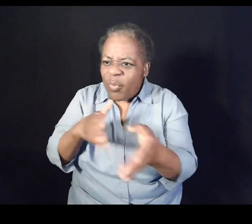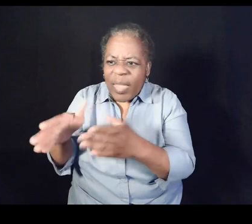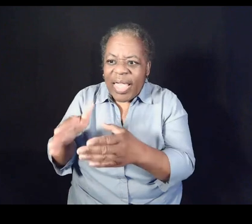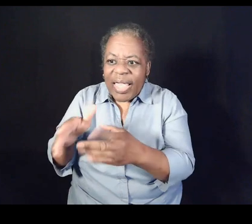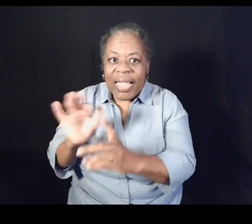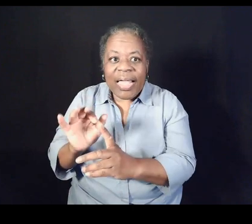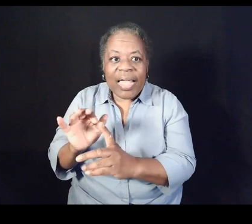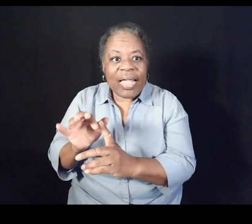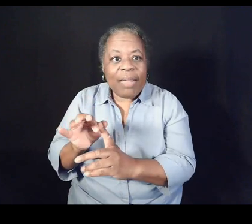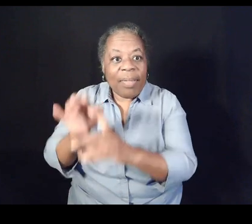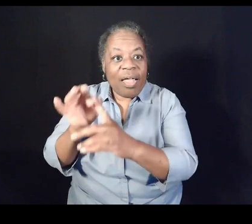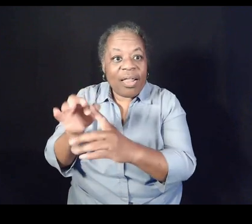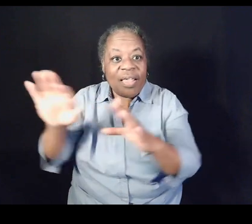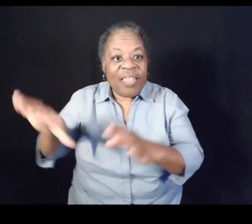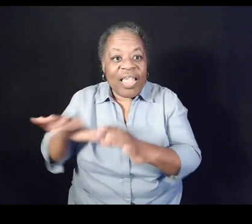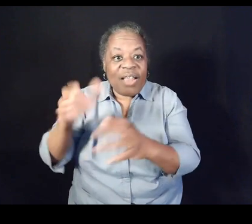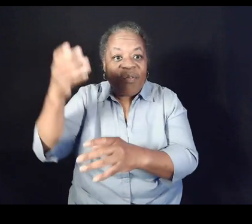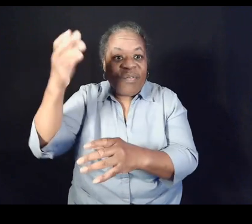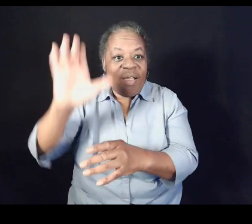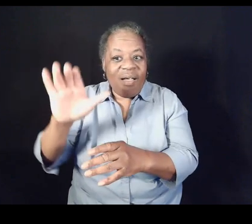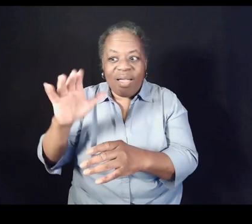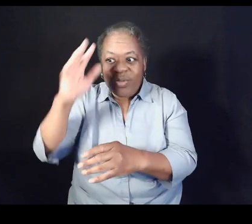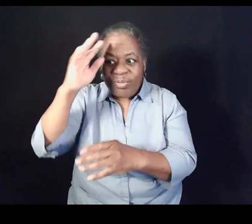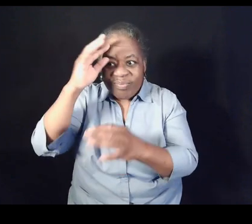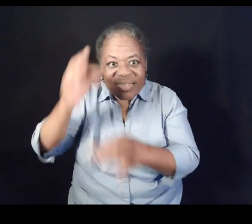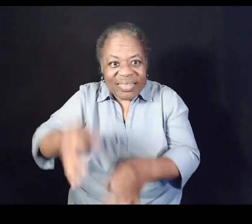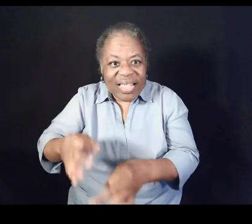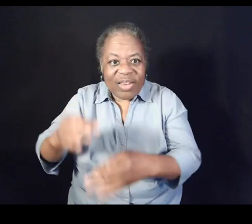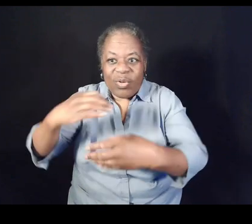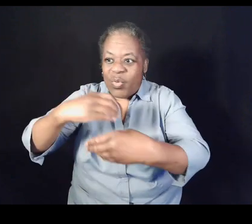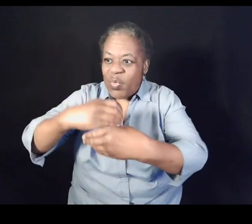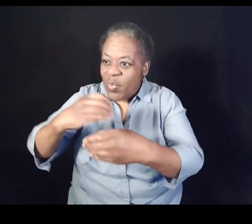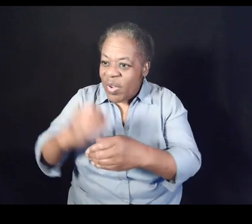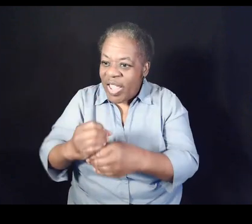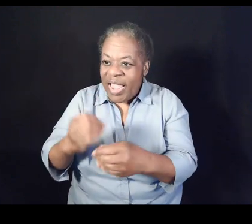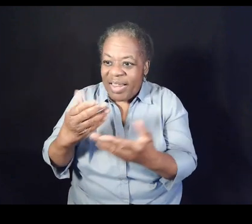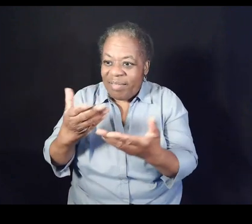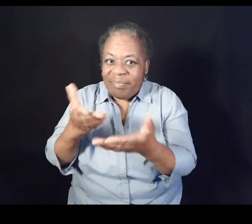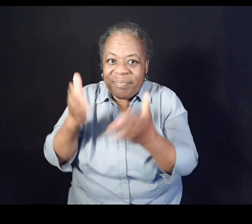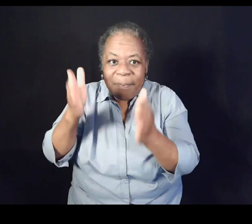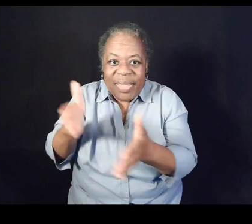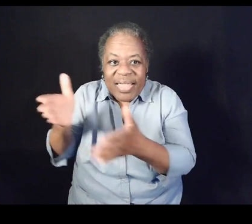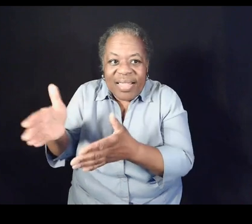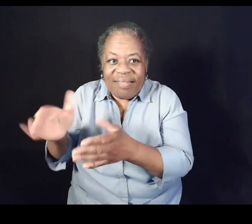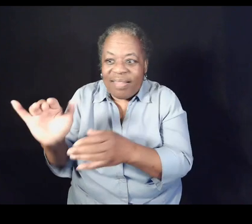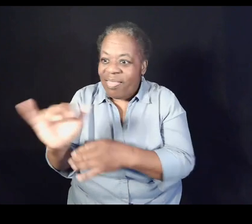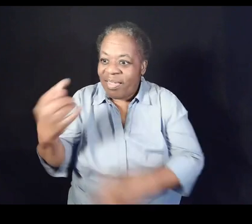who intended to create beings like us, he once said.